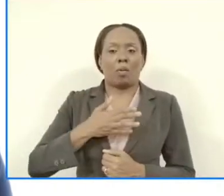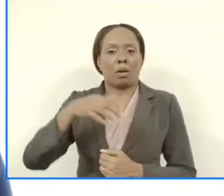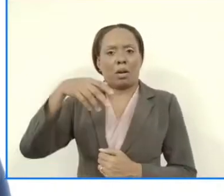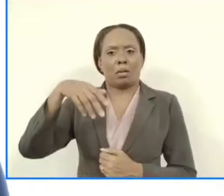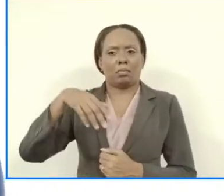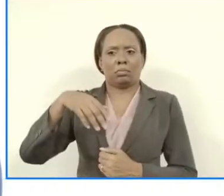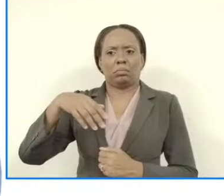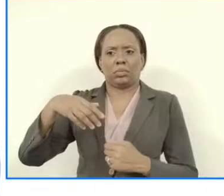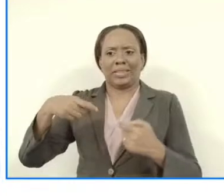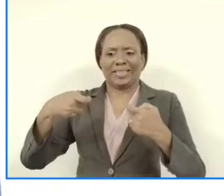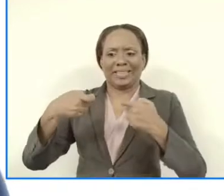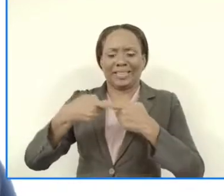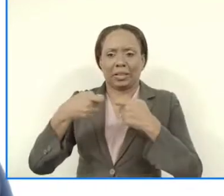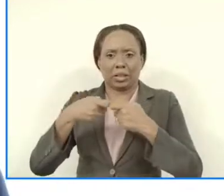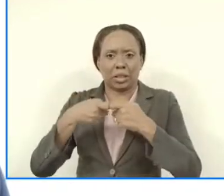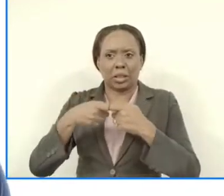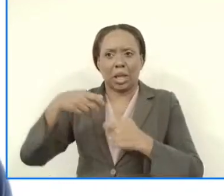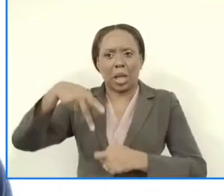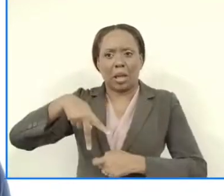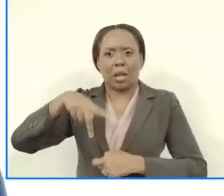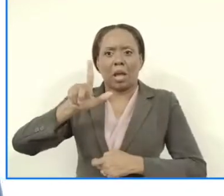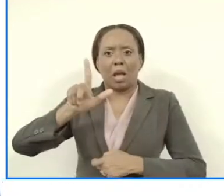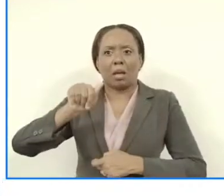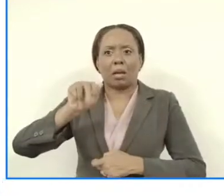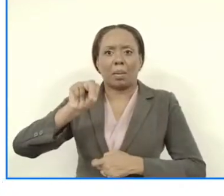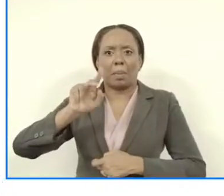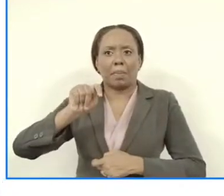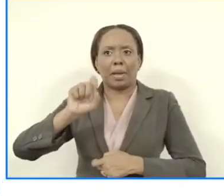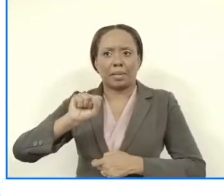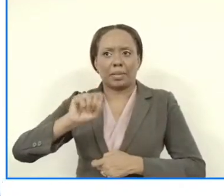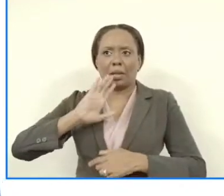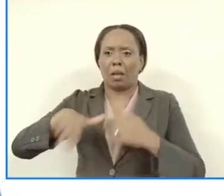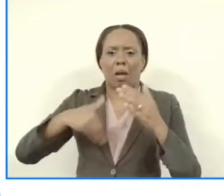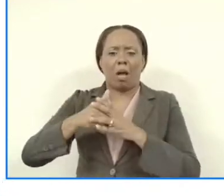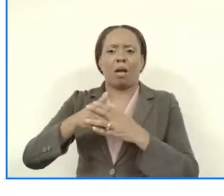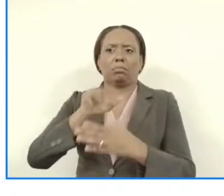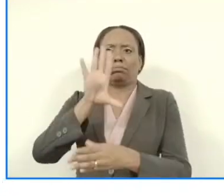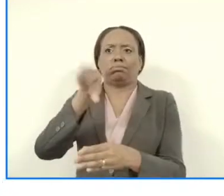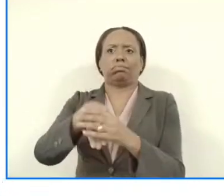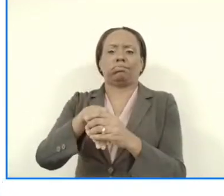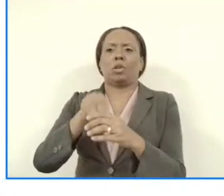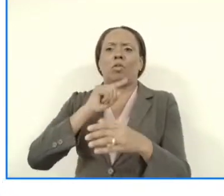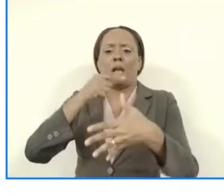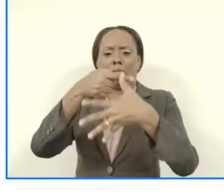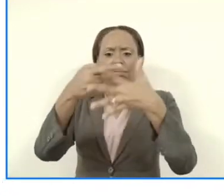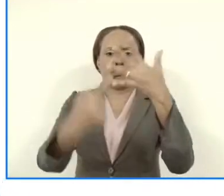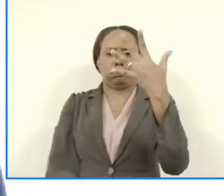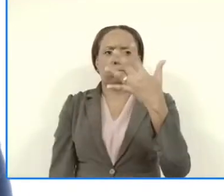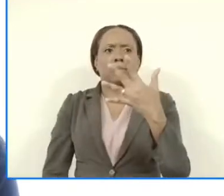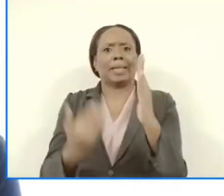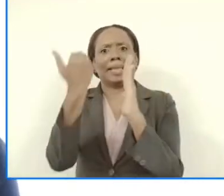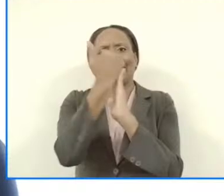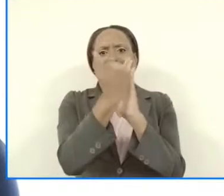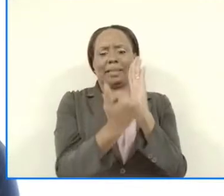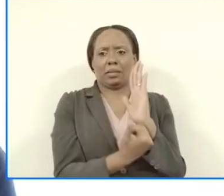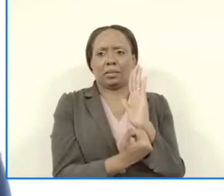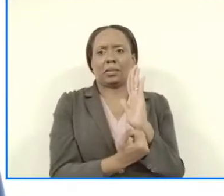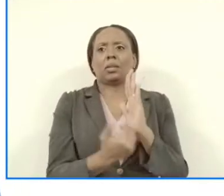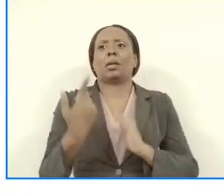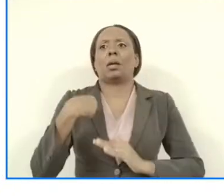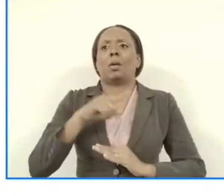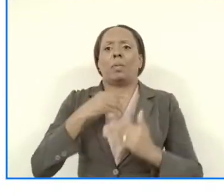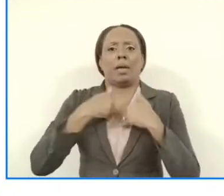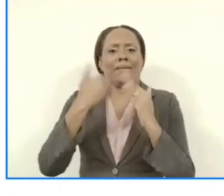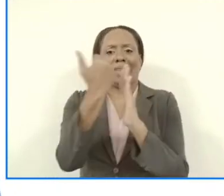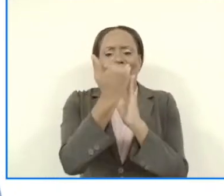facilities. Those all form part of the checklist. So it's a very comprehensive document. We share it with the DEM